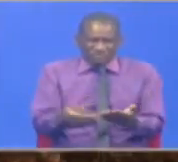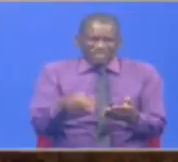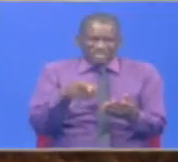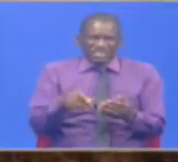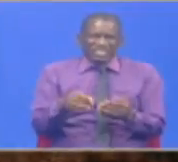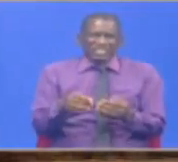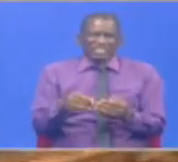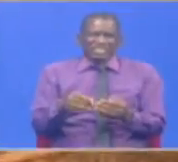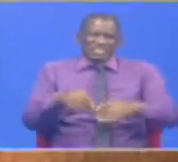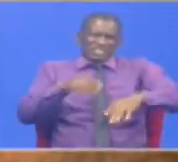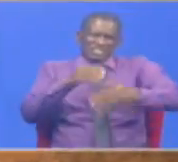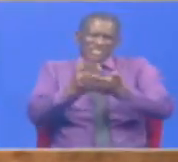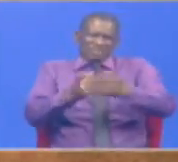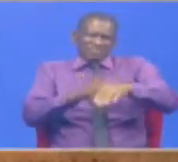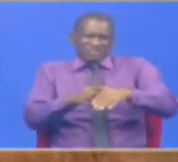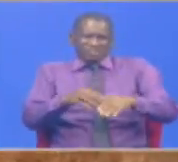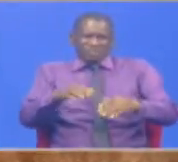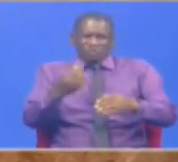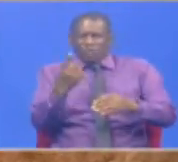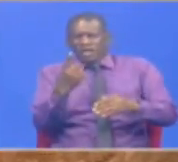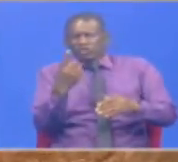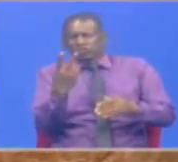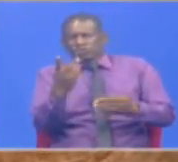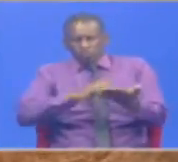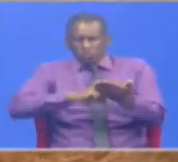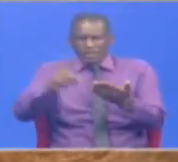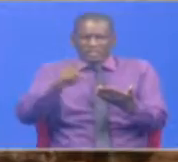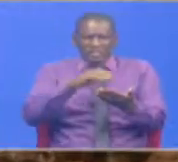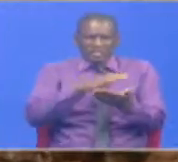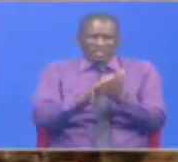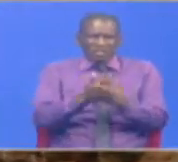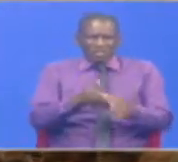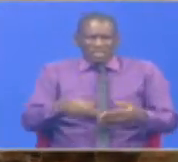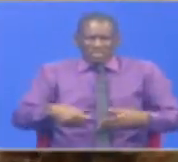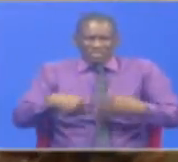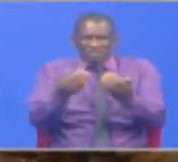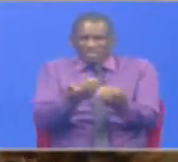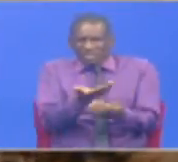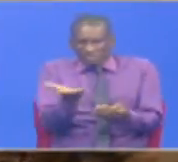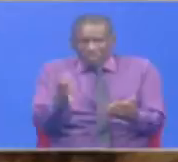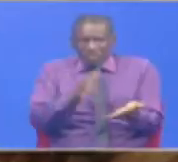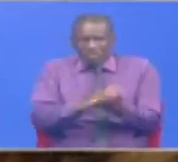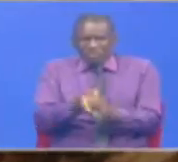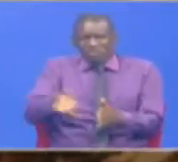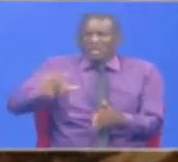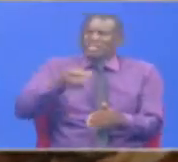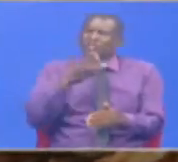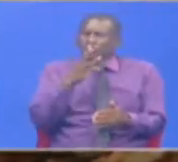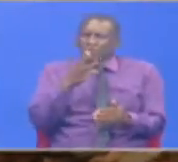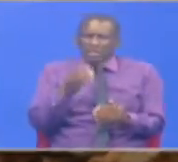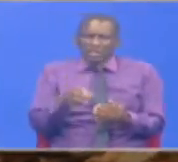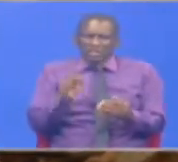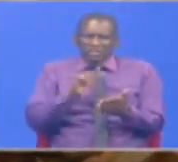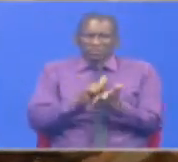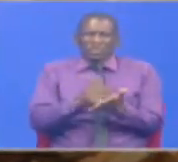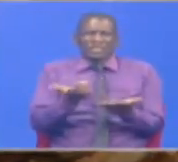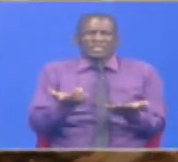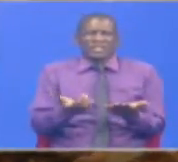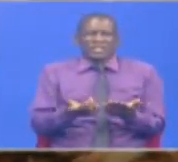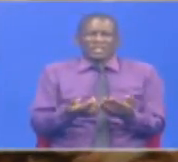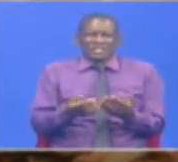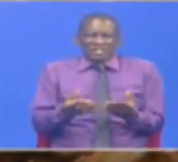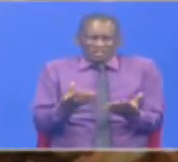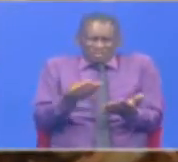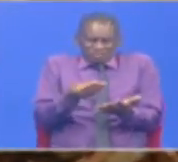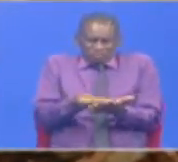time, a period of 1 to 2 weeks, without feeding, without adding any water, so that the excess moisture or